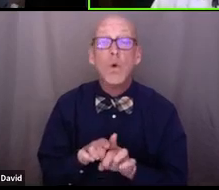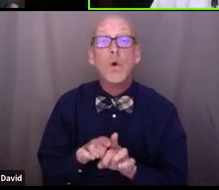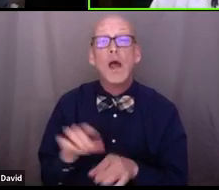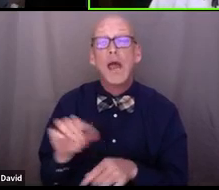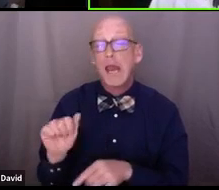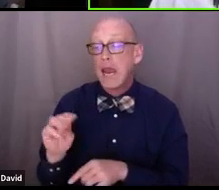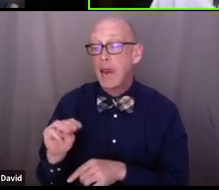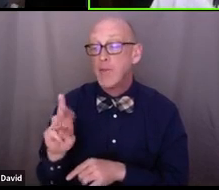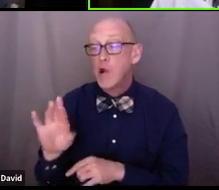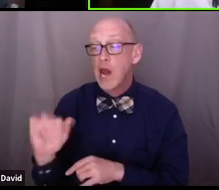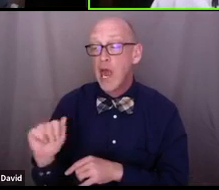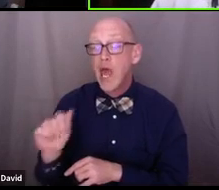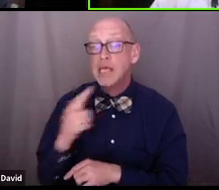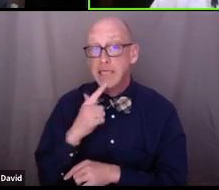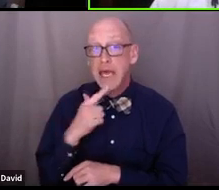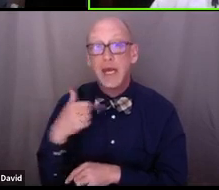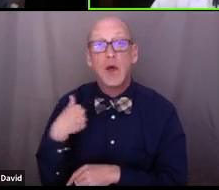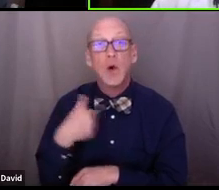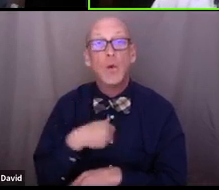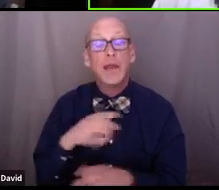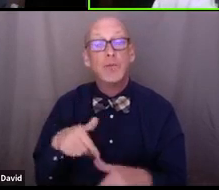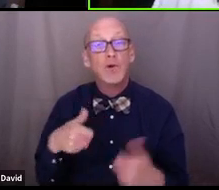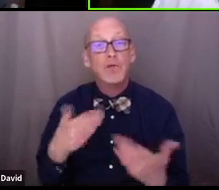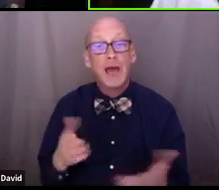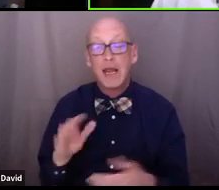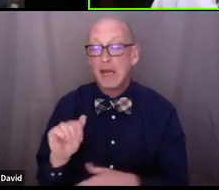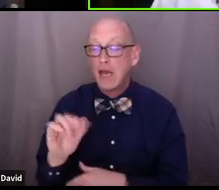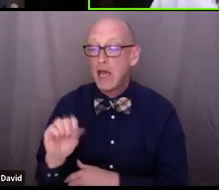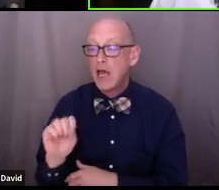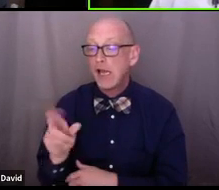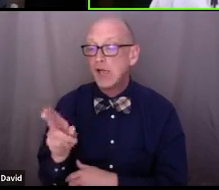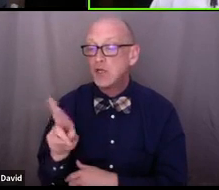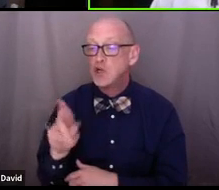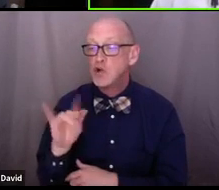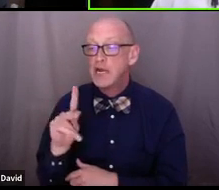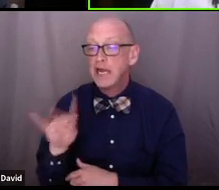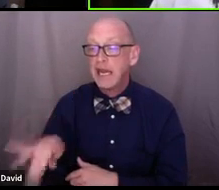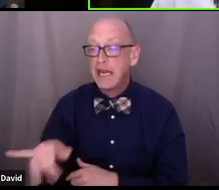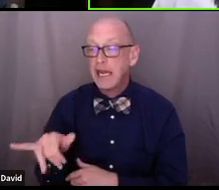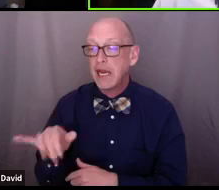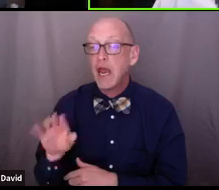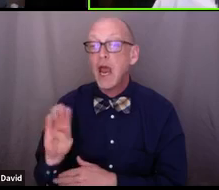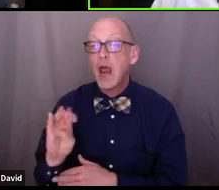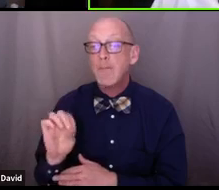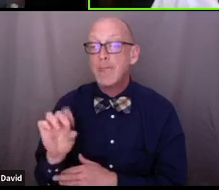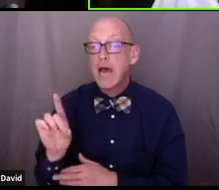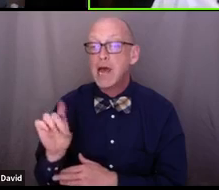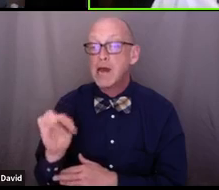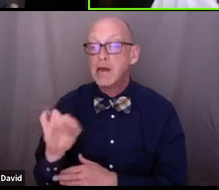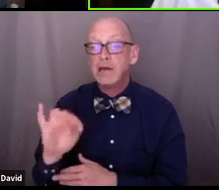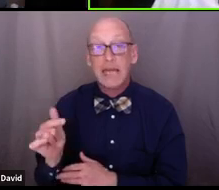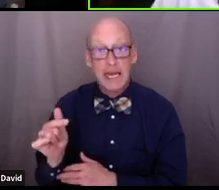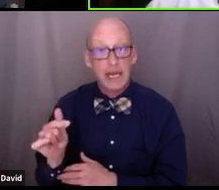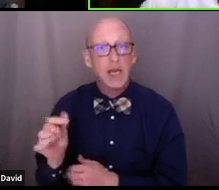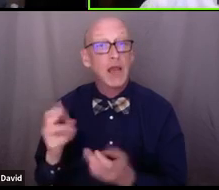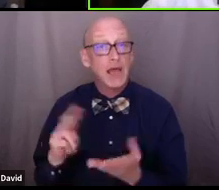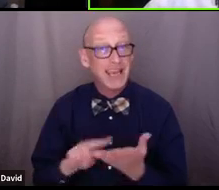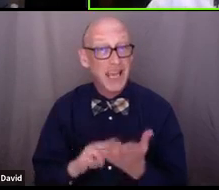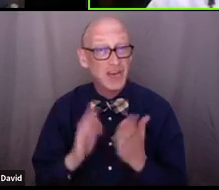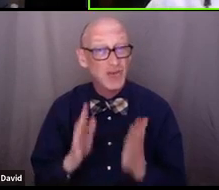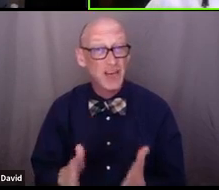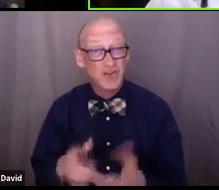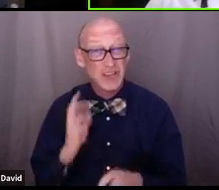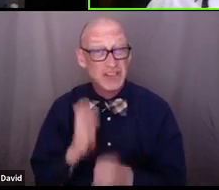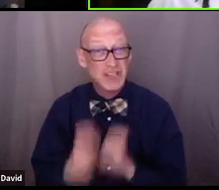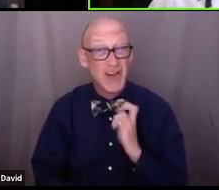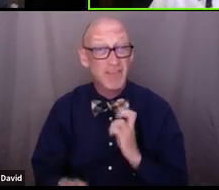said, we provide surety bonding. A lot of construction or contractors, it's tough to get, large